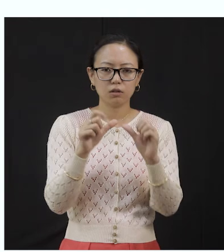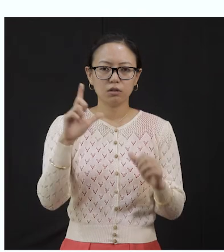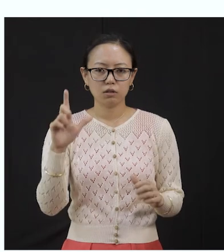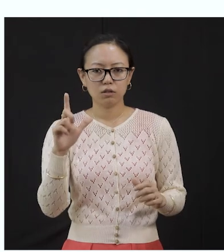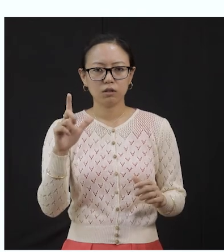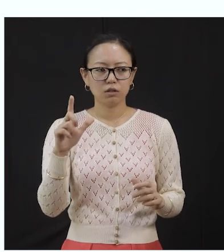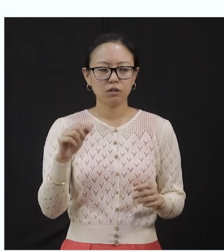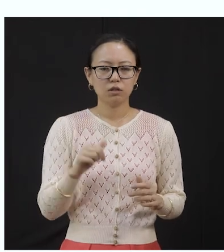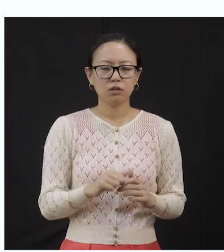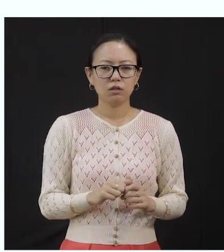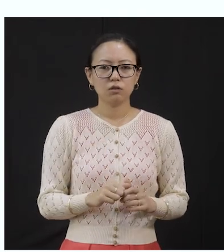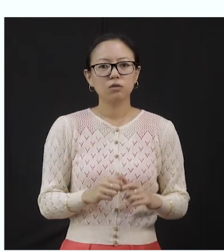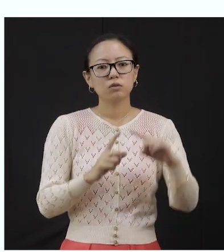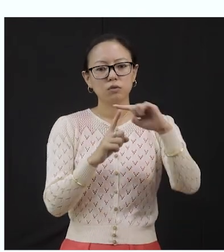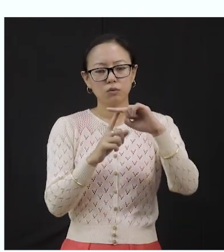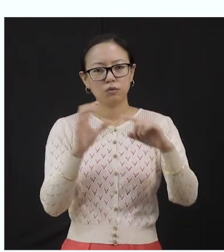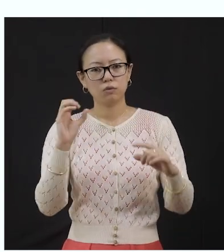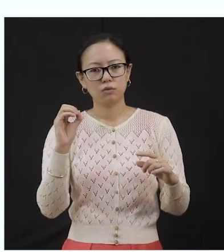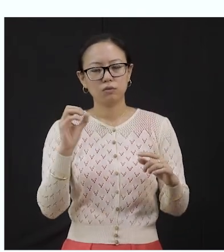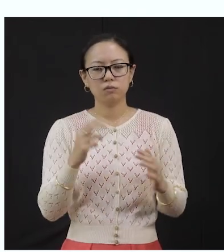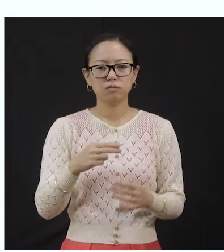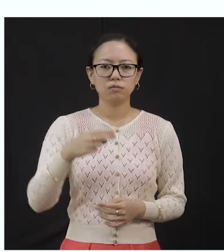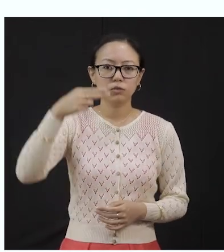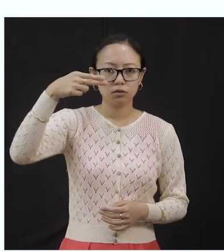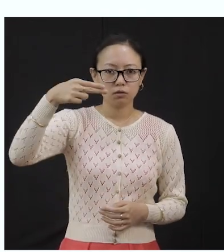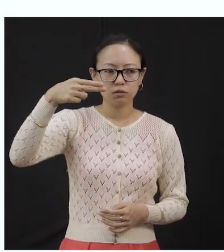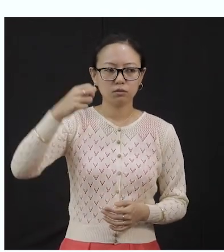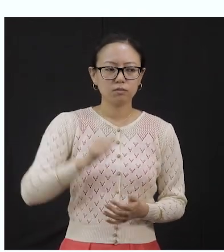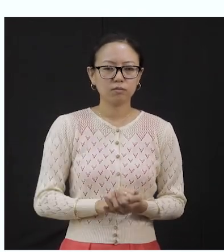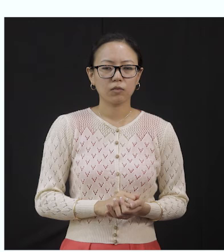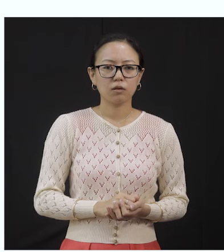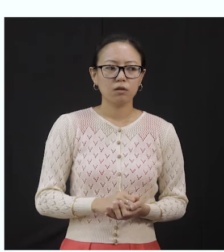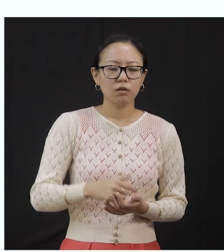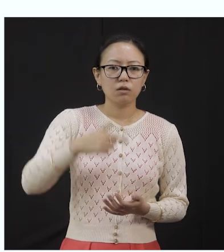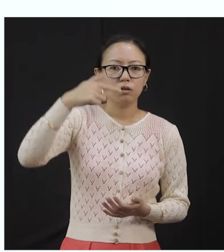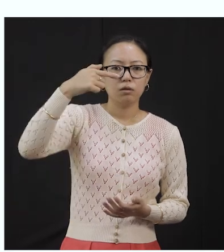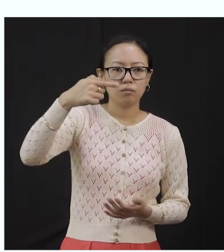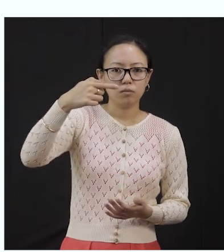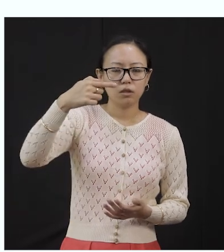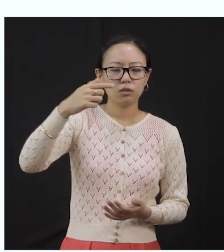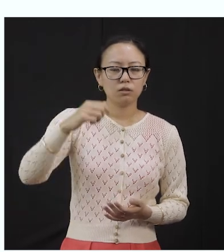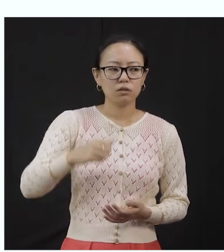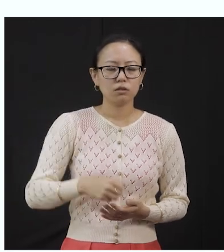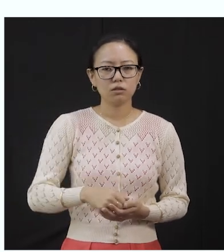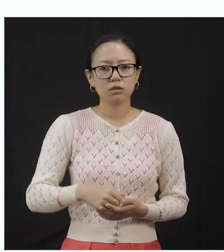sign called equal to sign. That is 5 minus 3 is equal